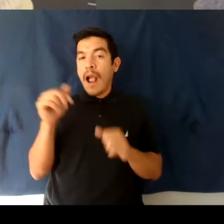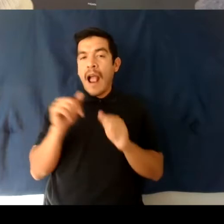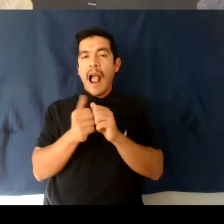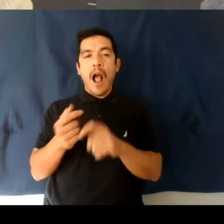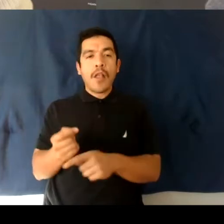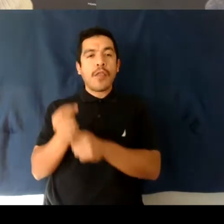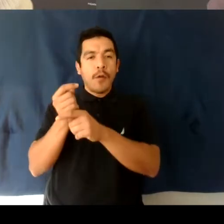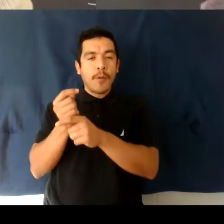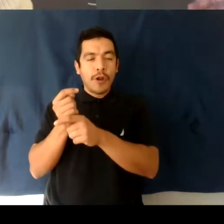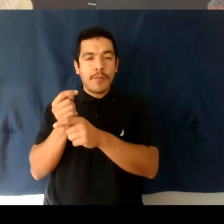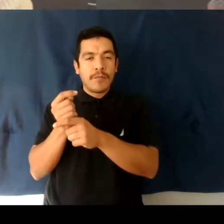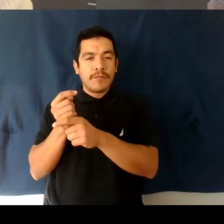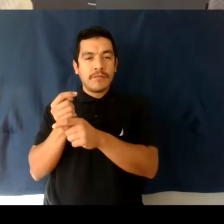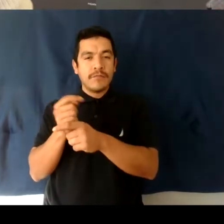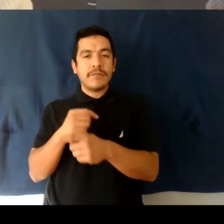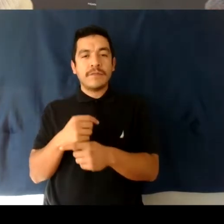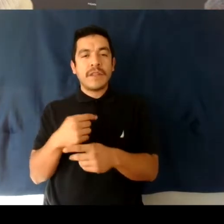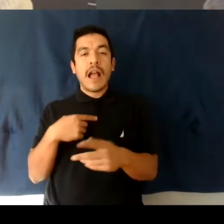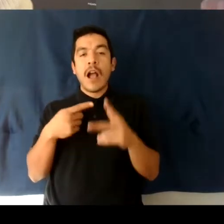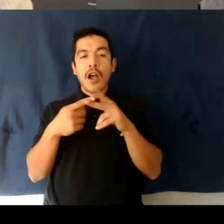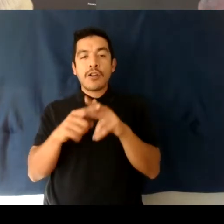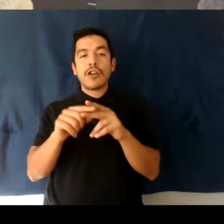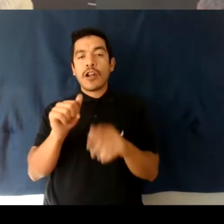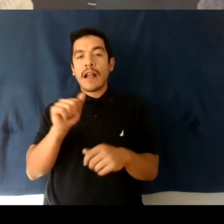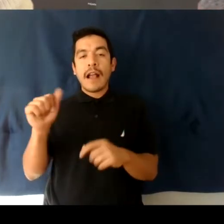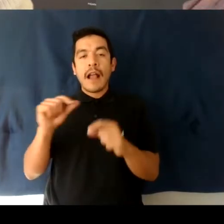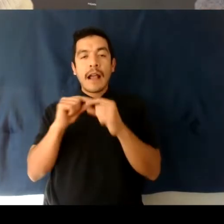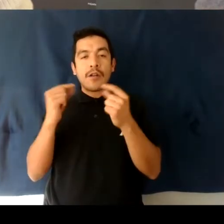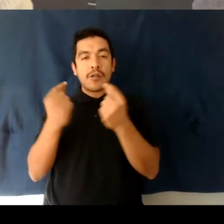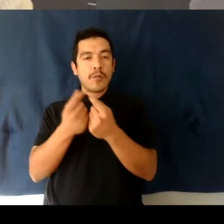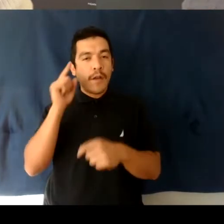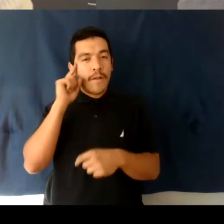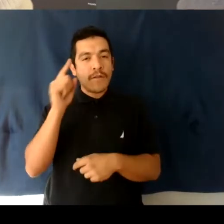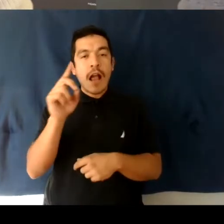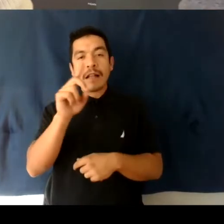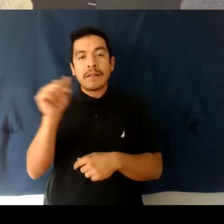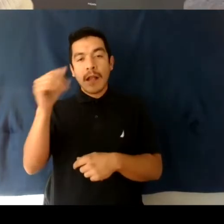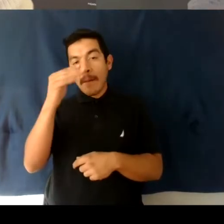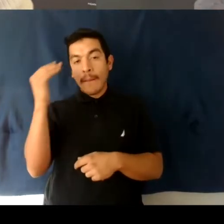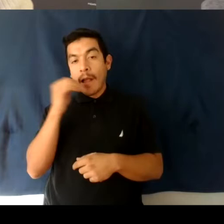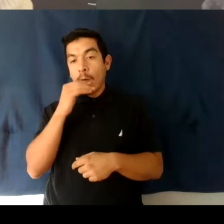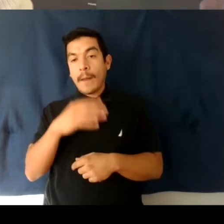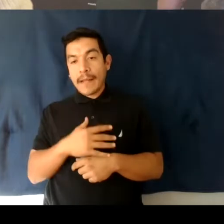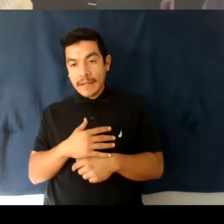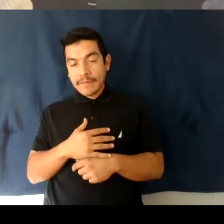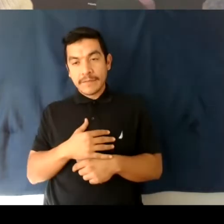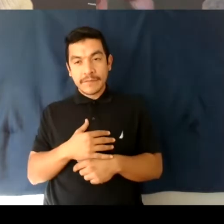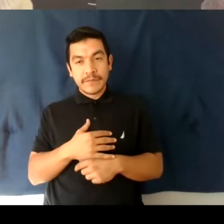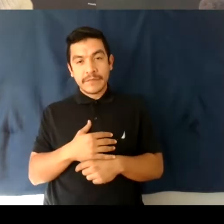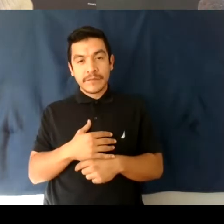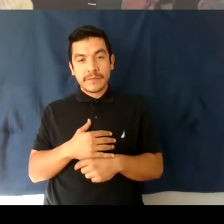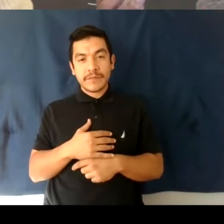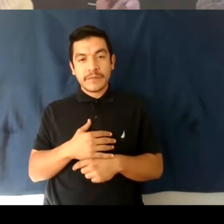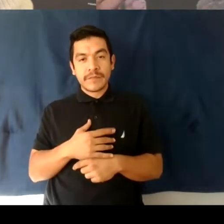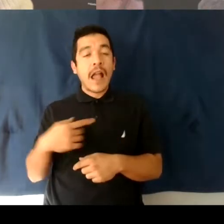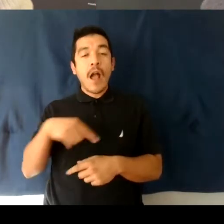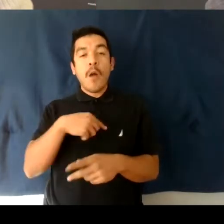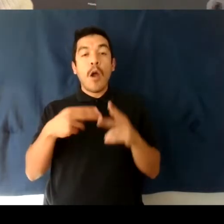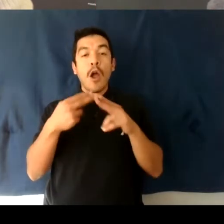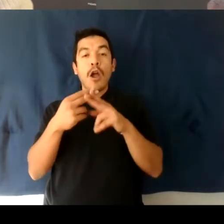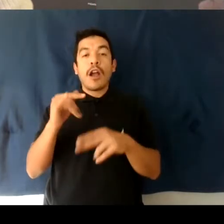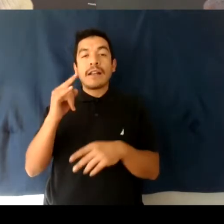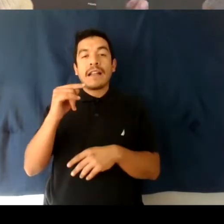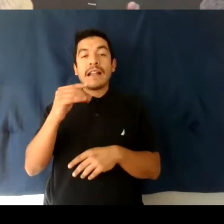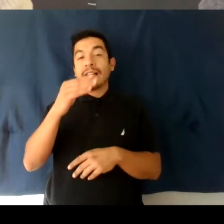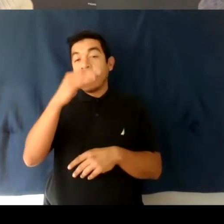therapeutic it was. I started a, group for disabled Black women. And we called it Disabled Black Girl